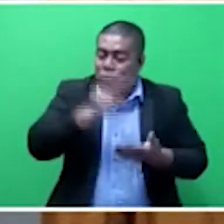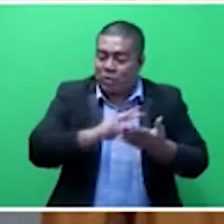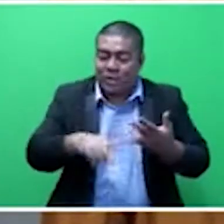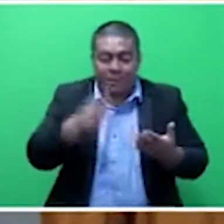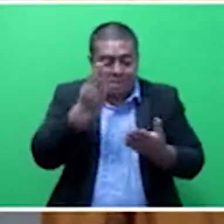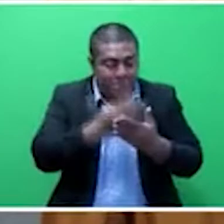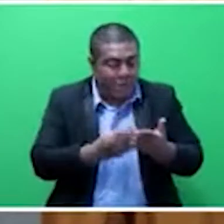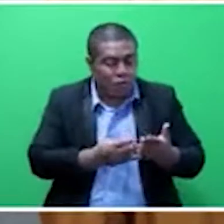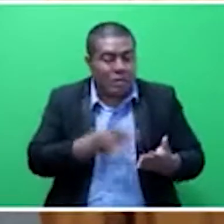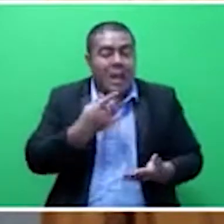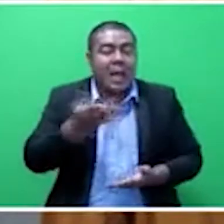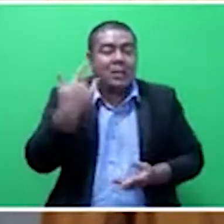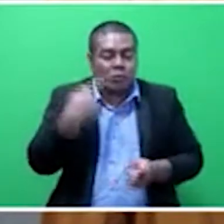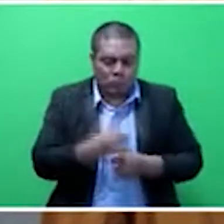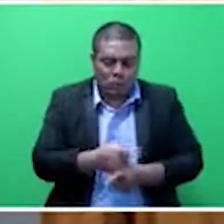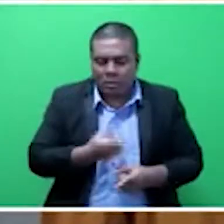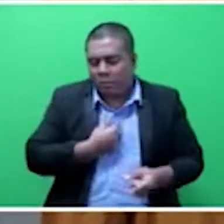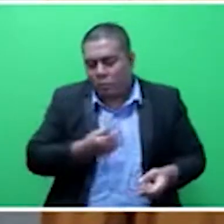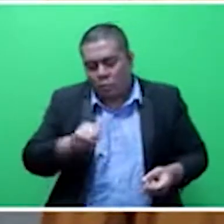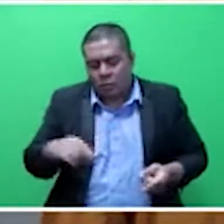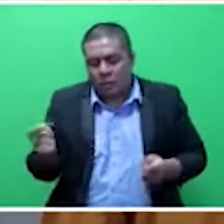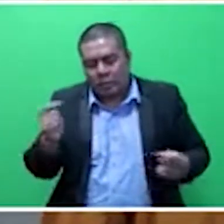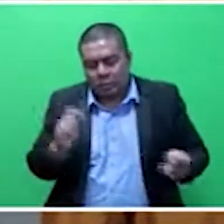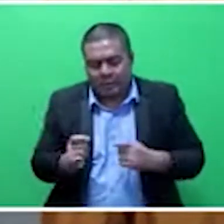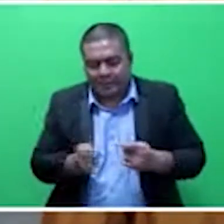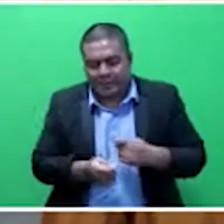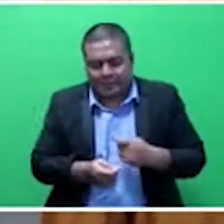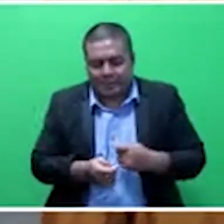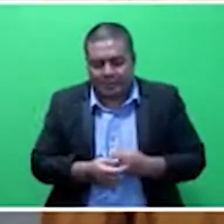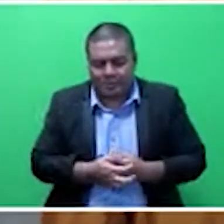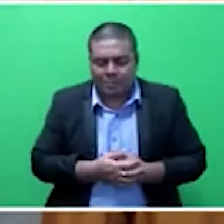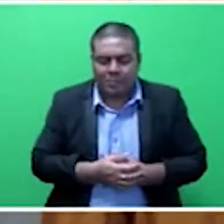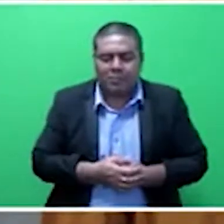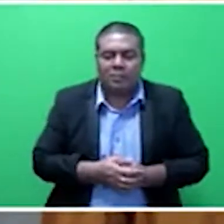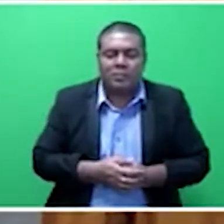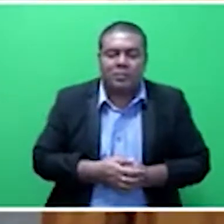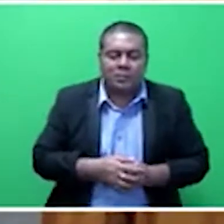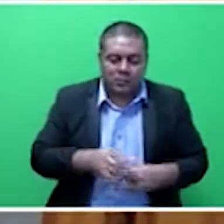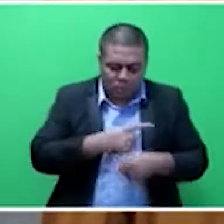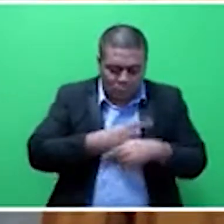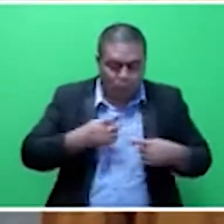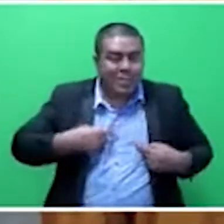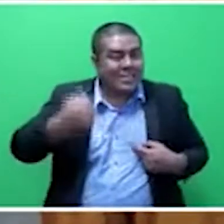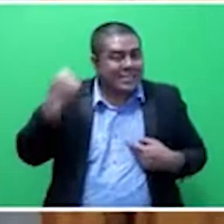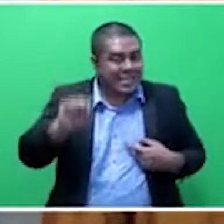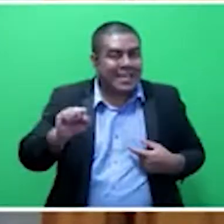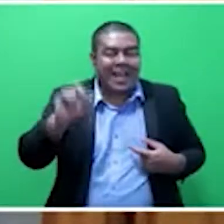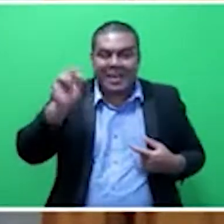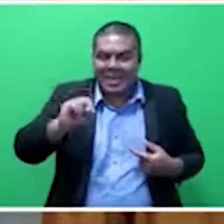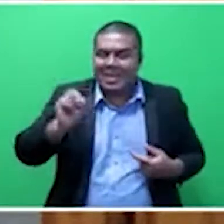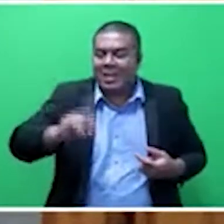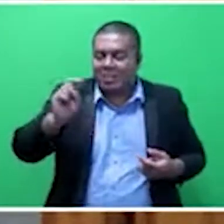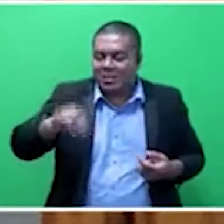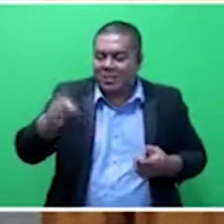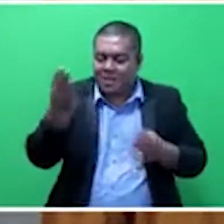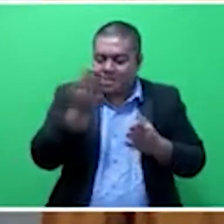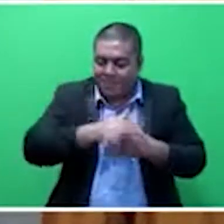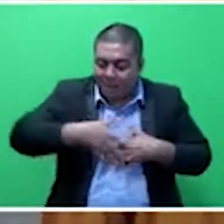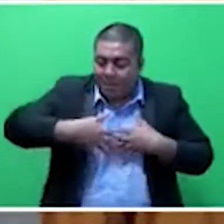the commentary is already changing. There is already confidence returning to the economy. We still need this public investment